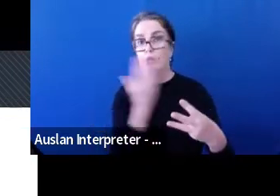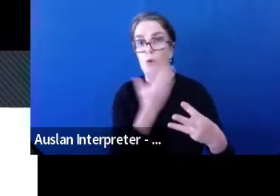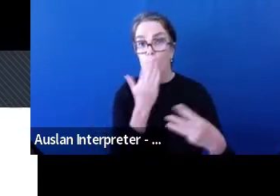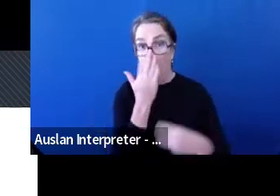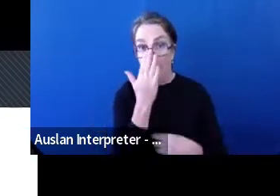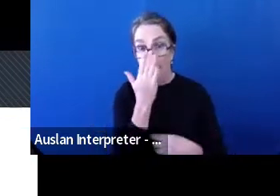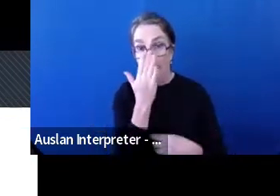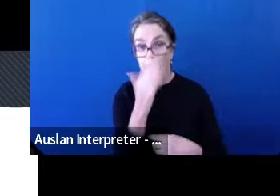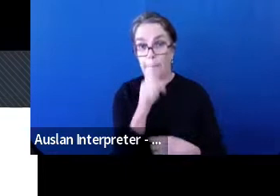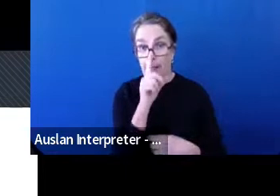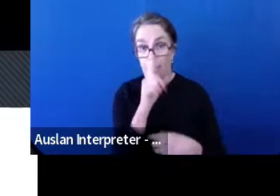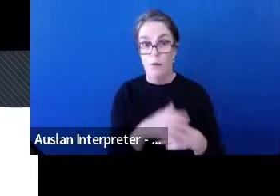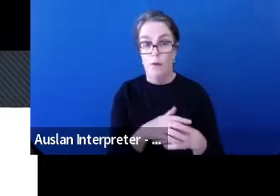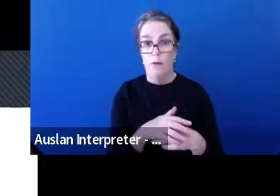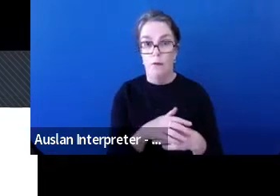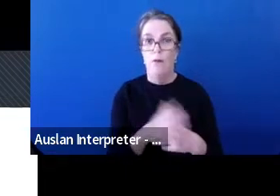schools,